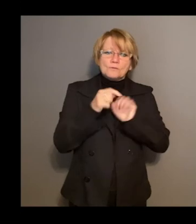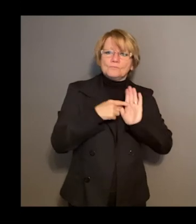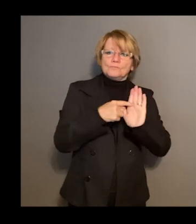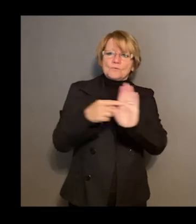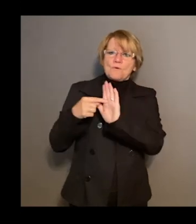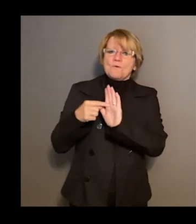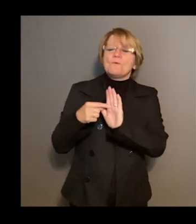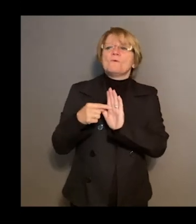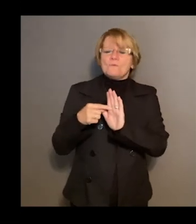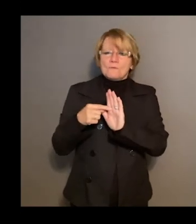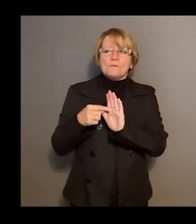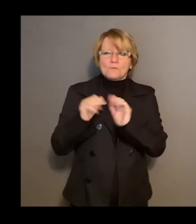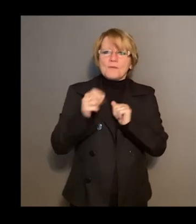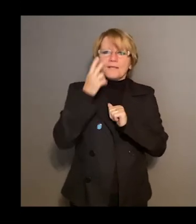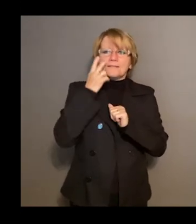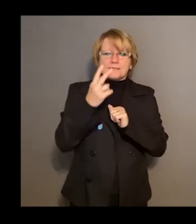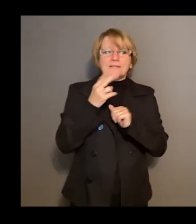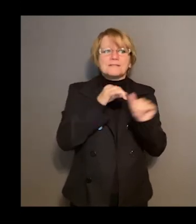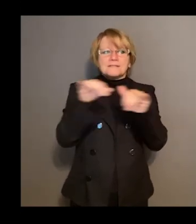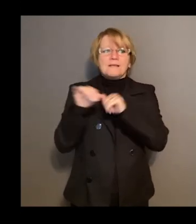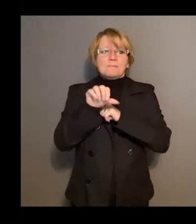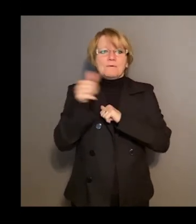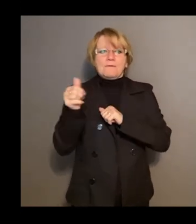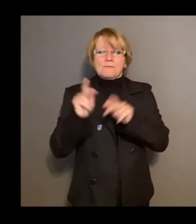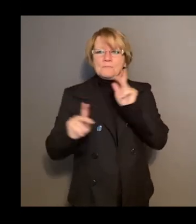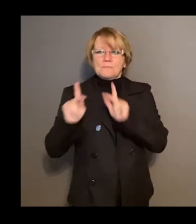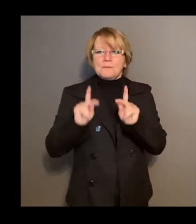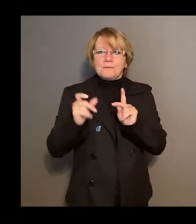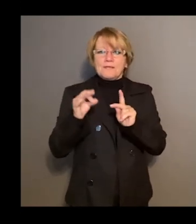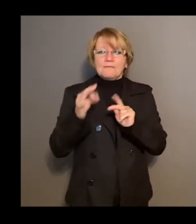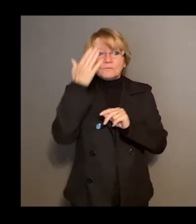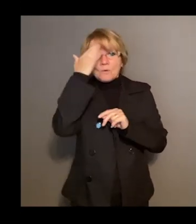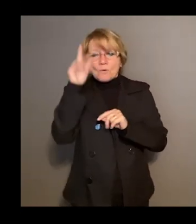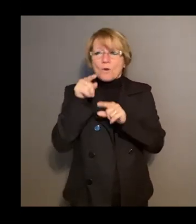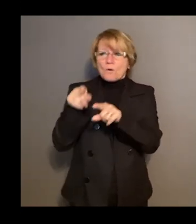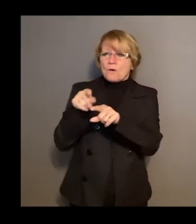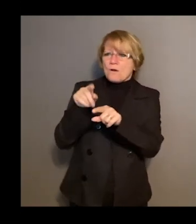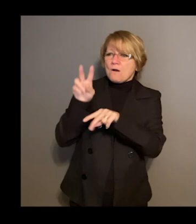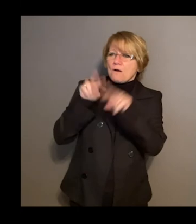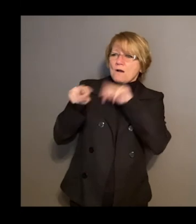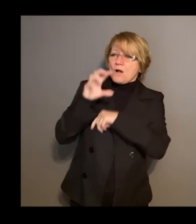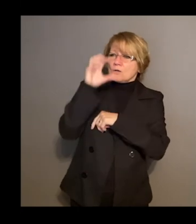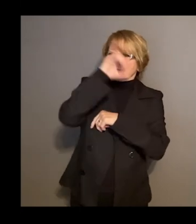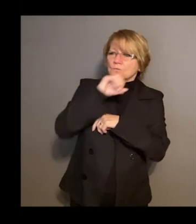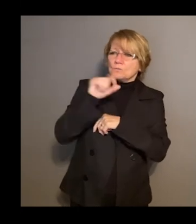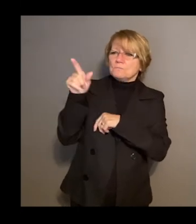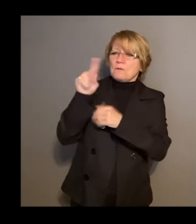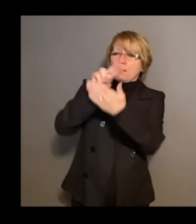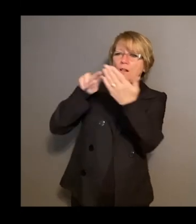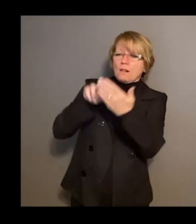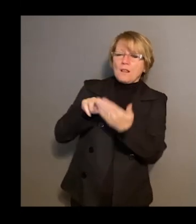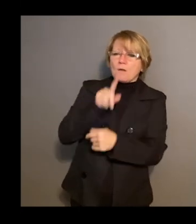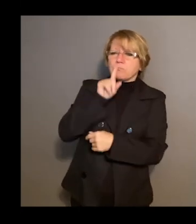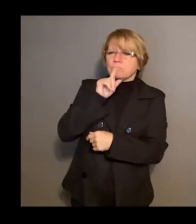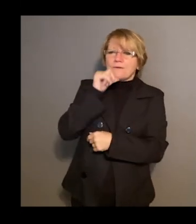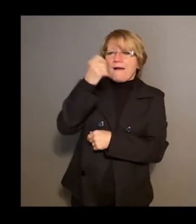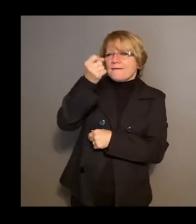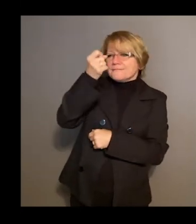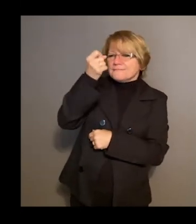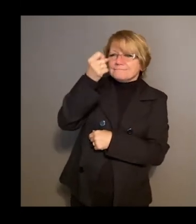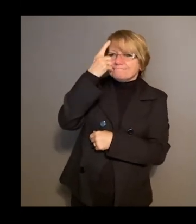pays off for me, they can honestly find that in other people as well that they don't know. And they don't just assume we're all